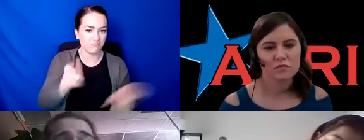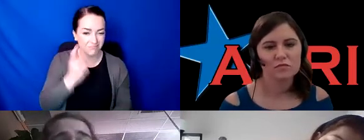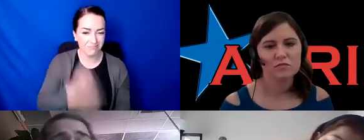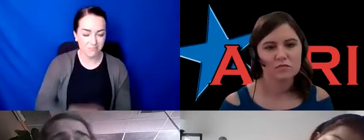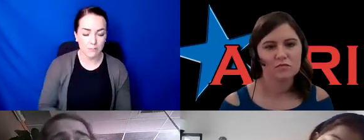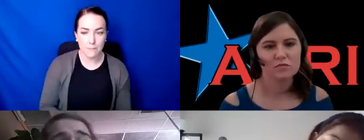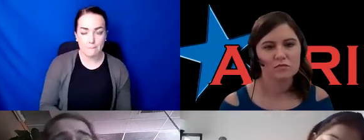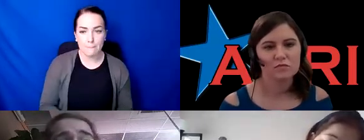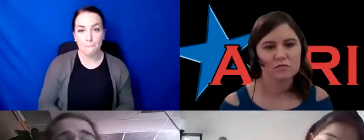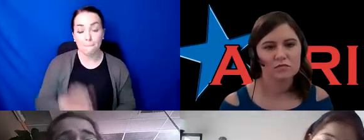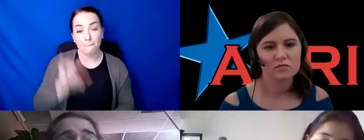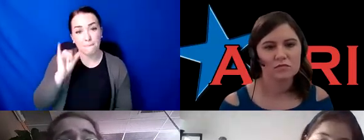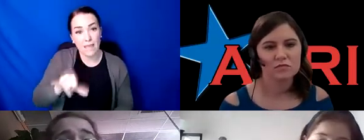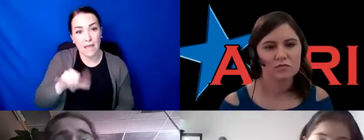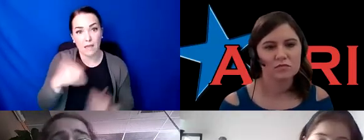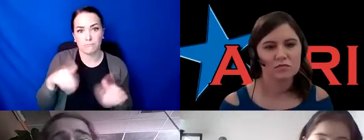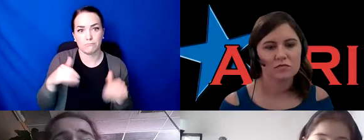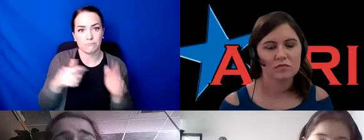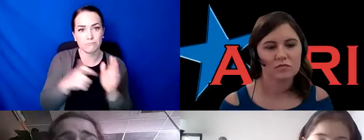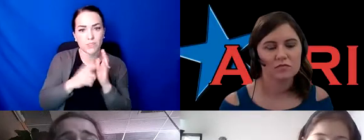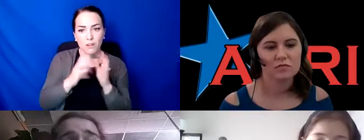So it took a lot of